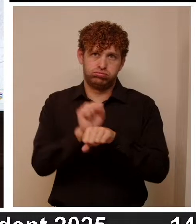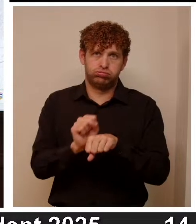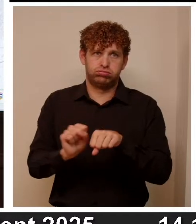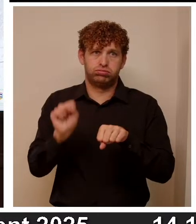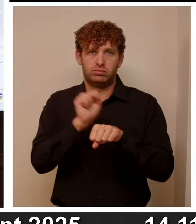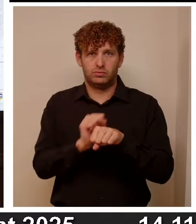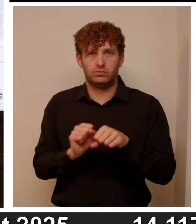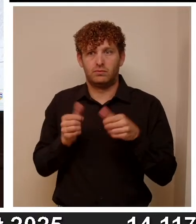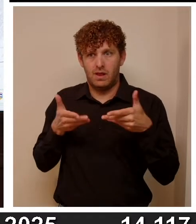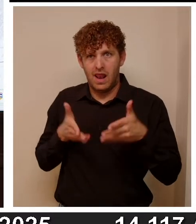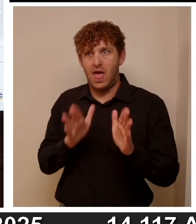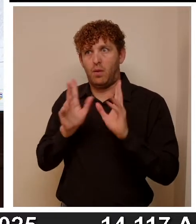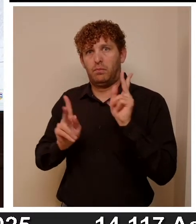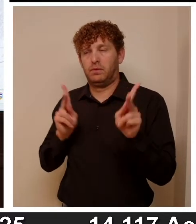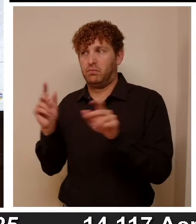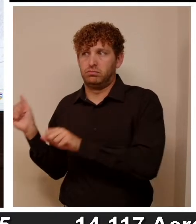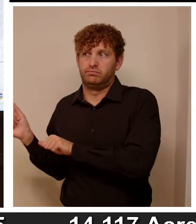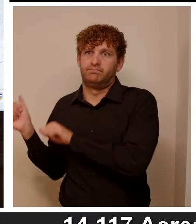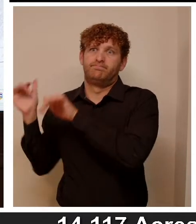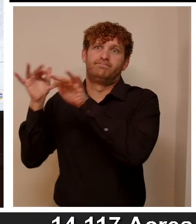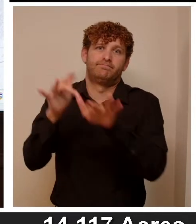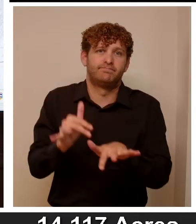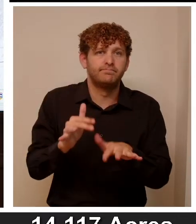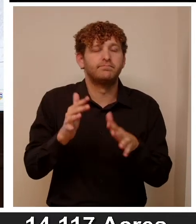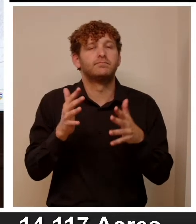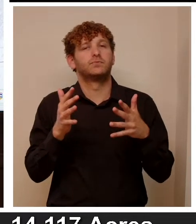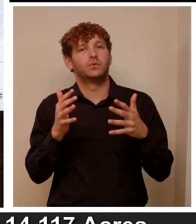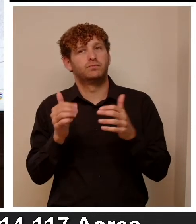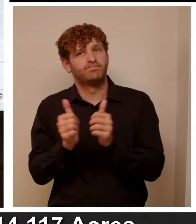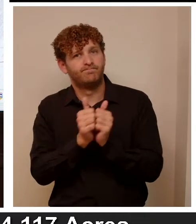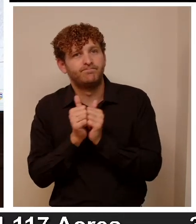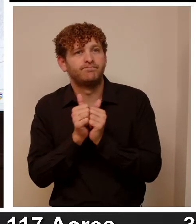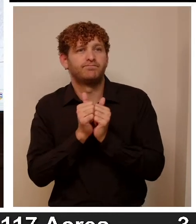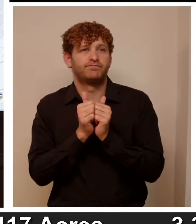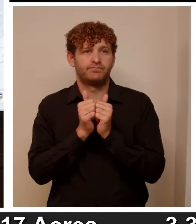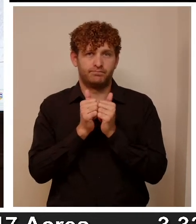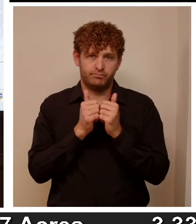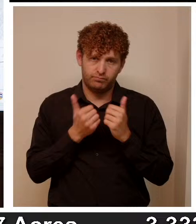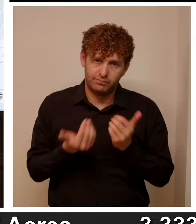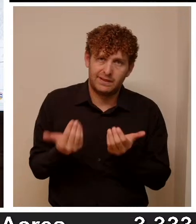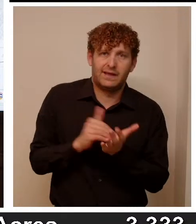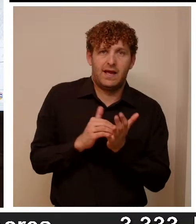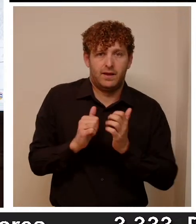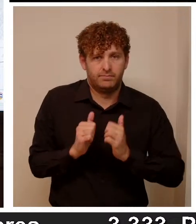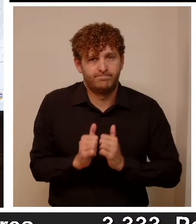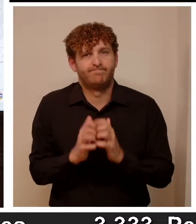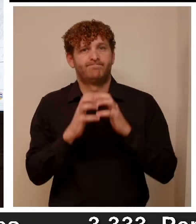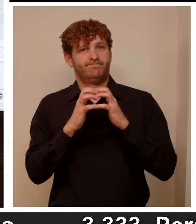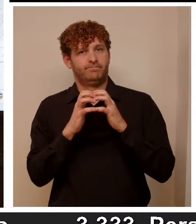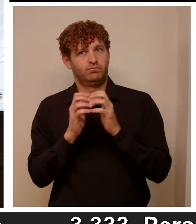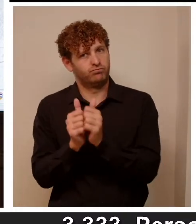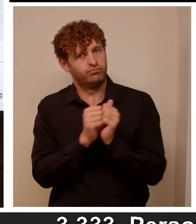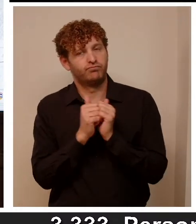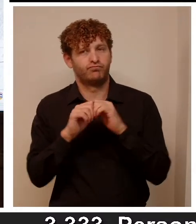homes in a way that is safe for you and your loved ones to start the process of rebuilding. Thank you.